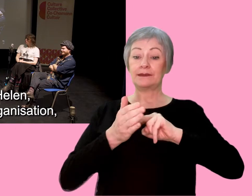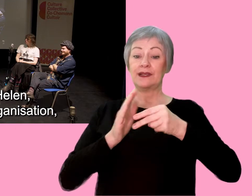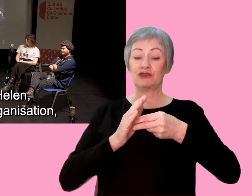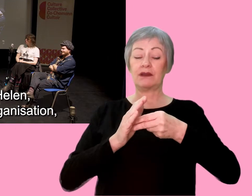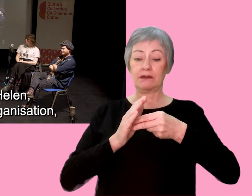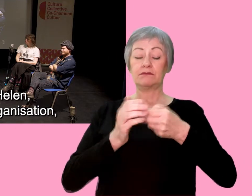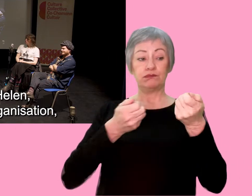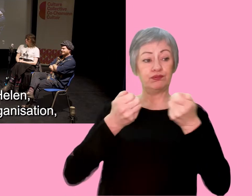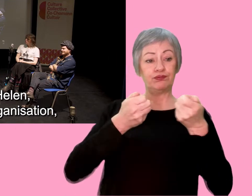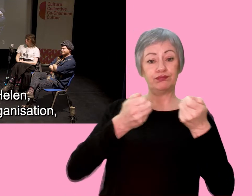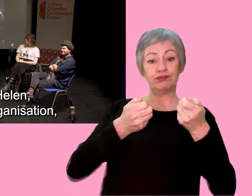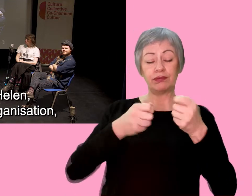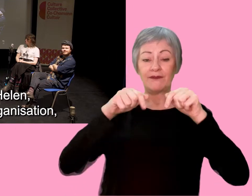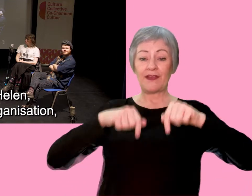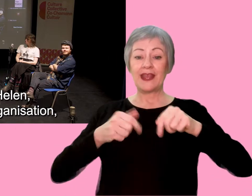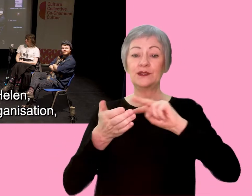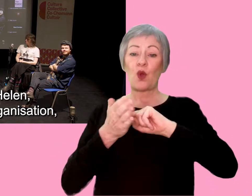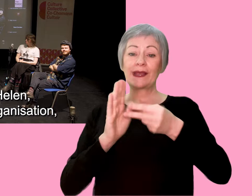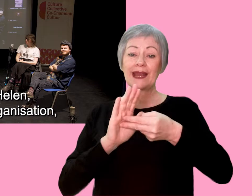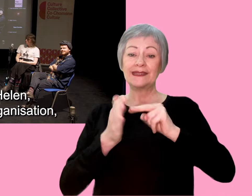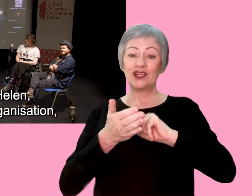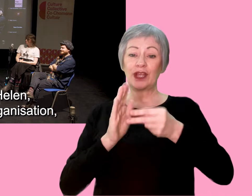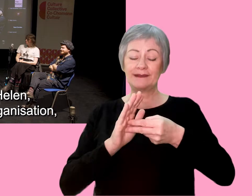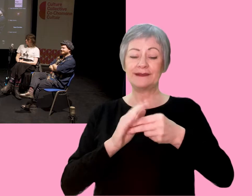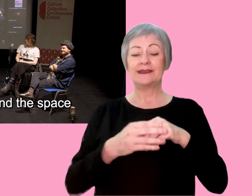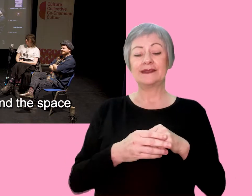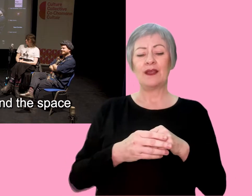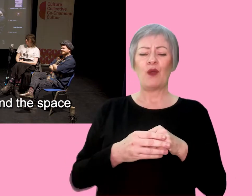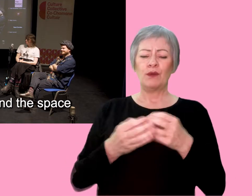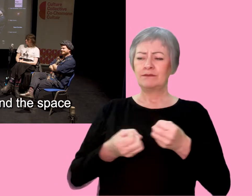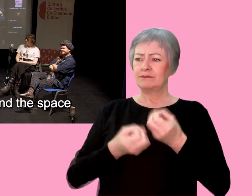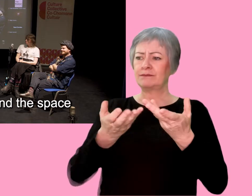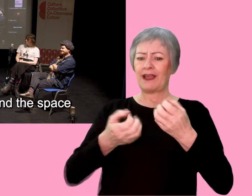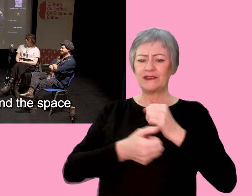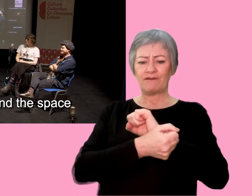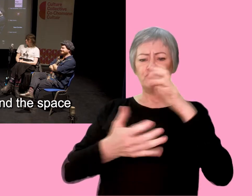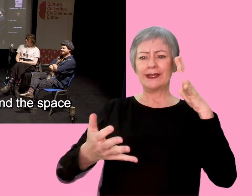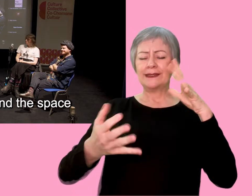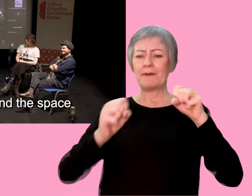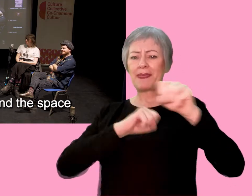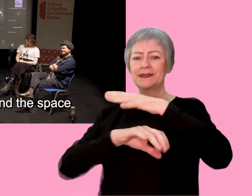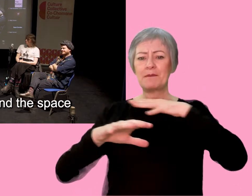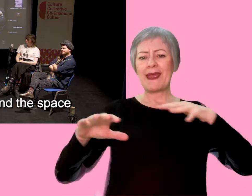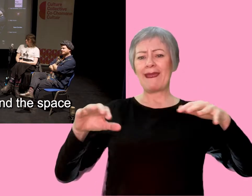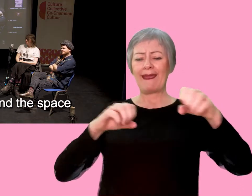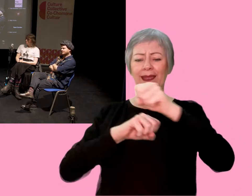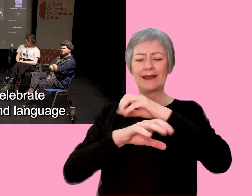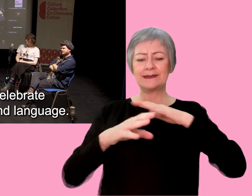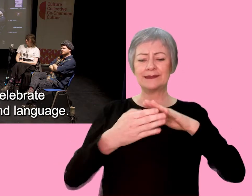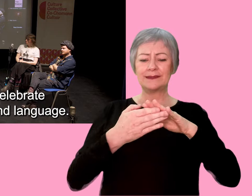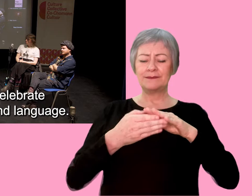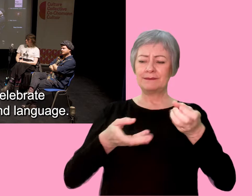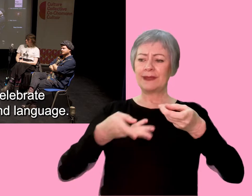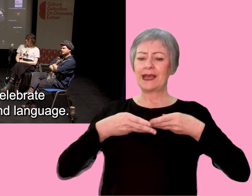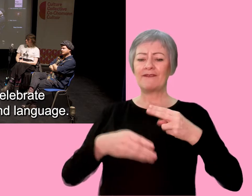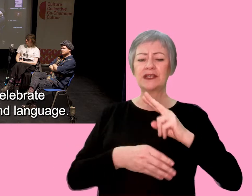our organizer for this organization, which give us freedom and space and give